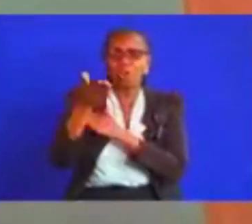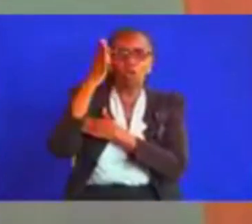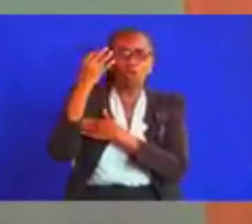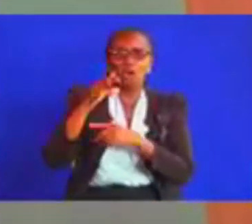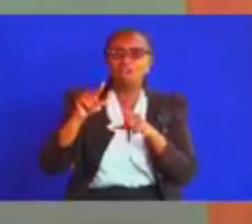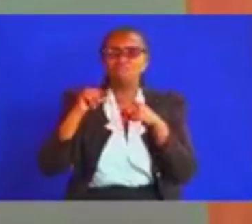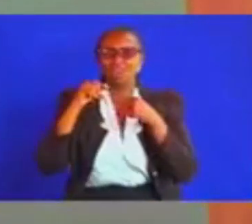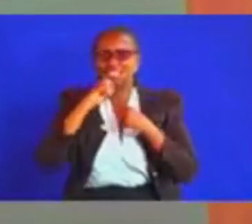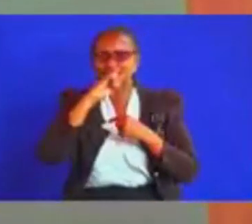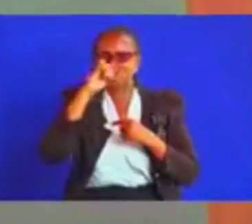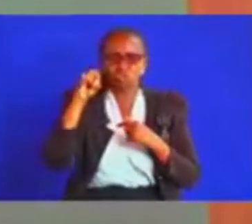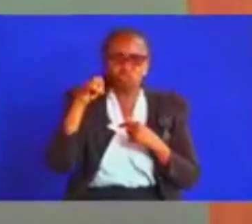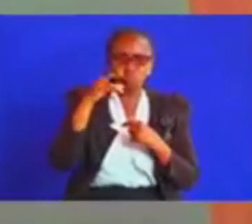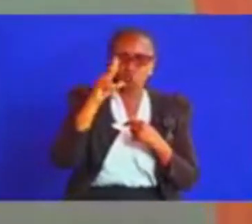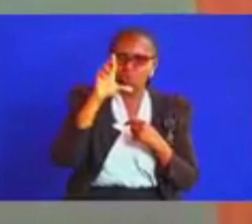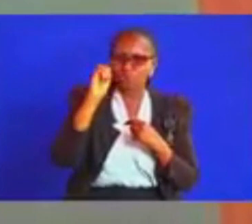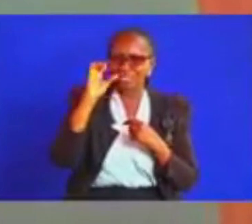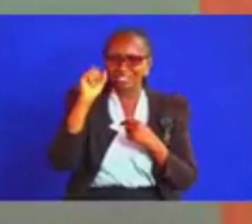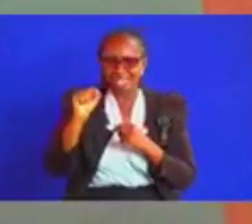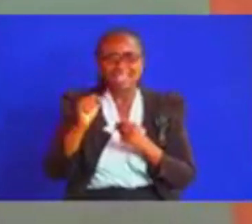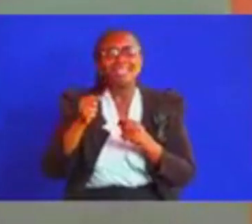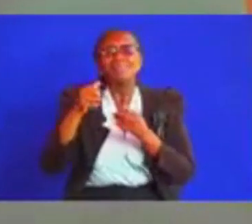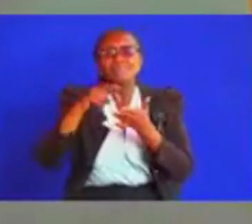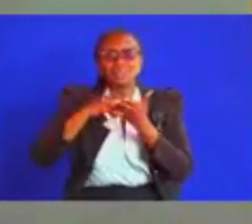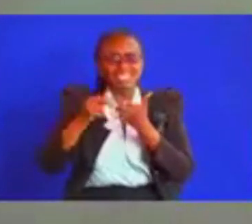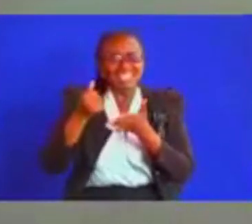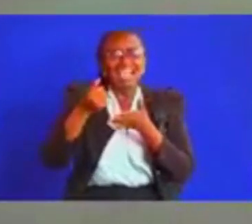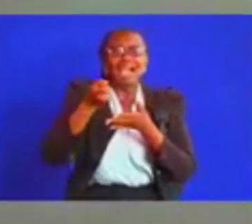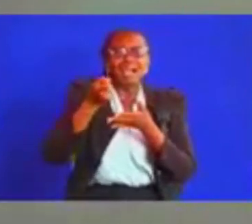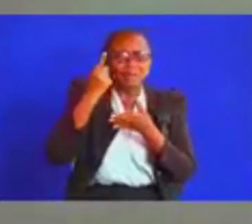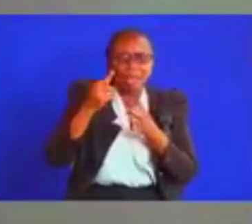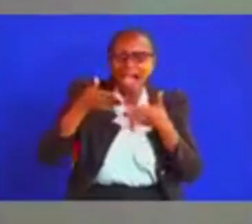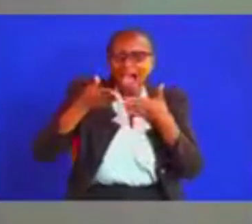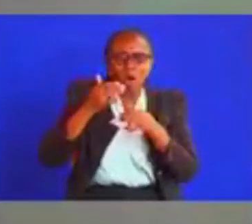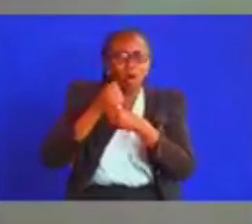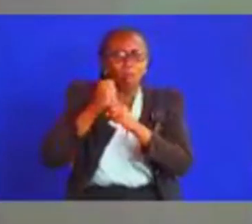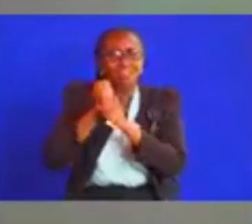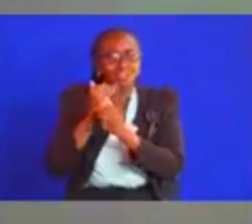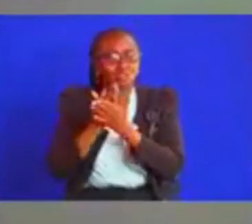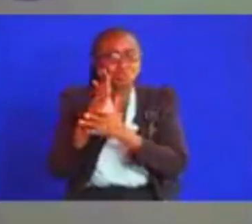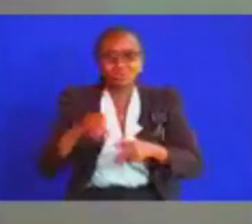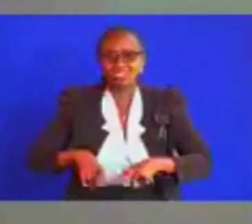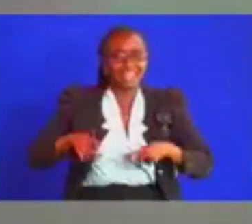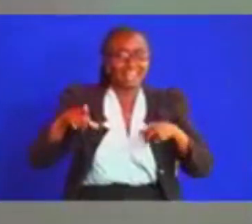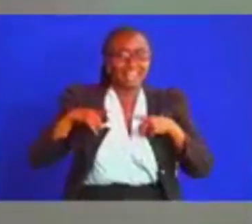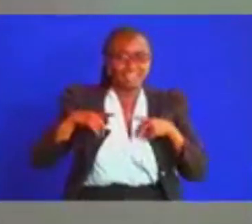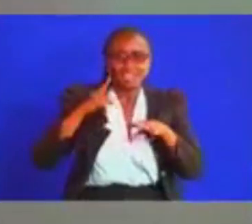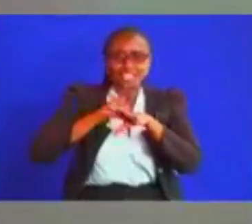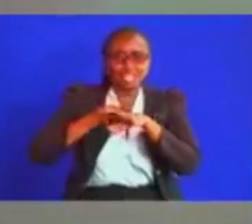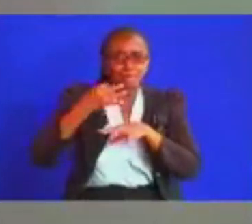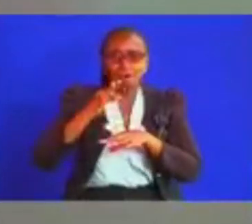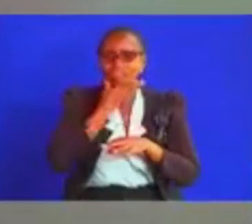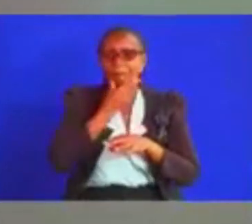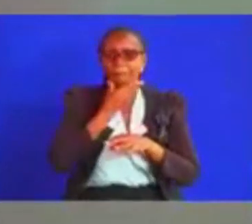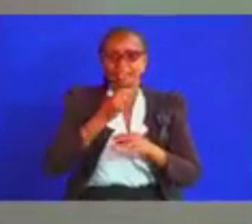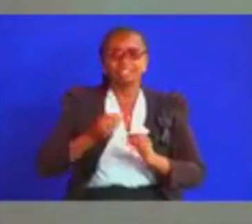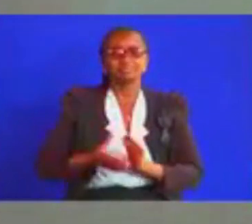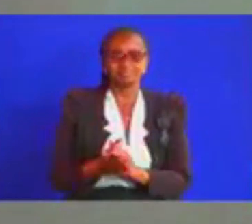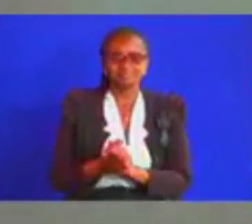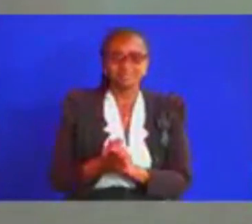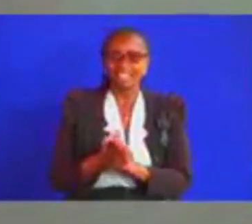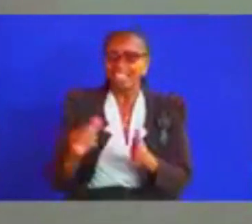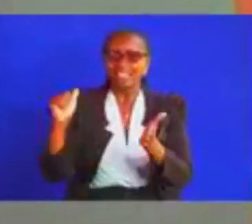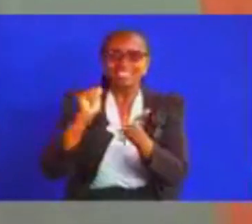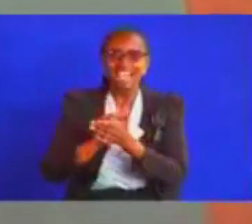Pastor Julian, meaning a capture of a way he operated through the lifetime of a man. That